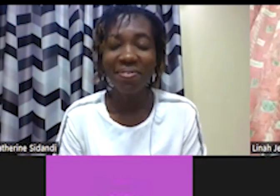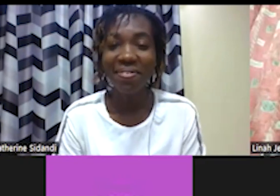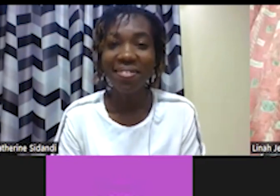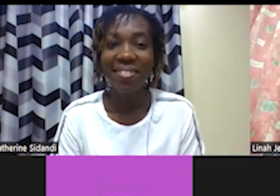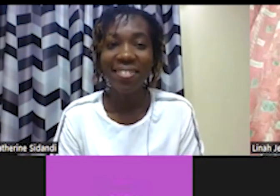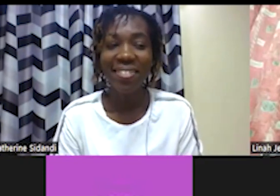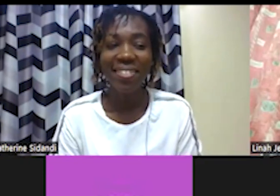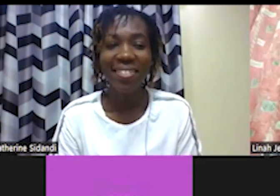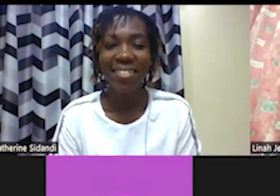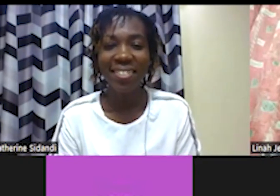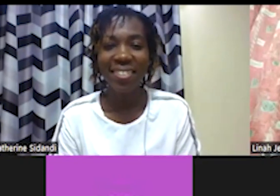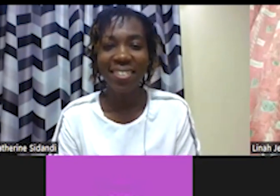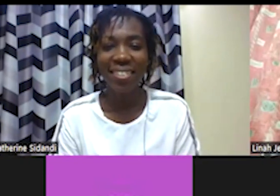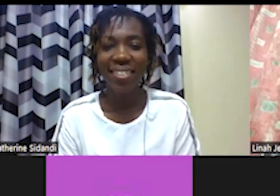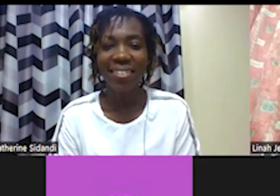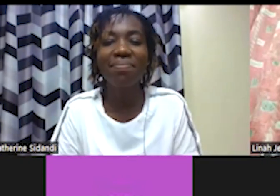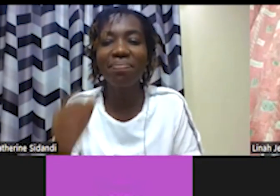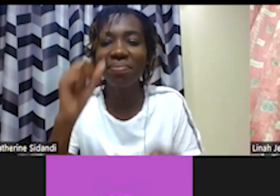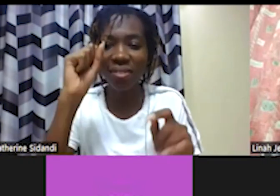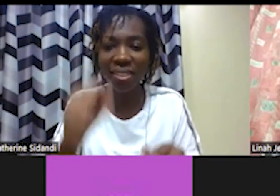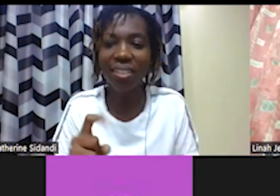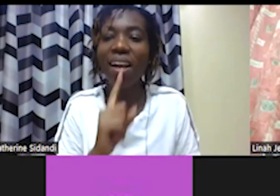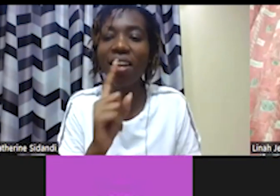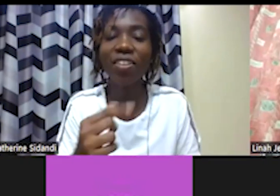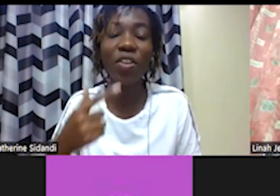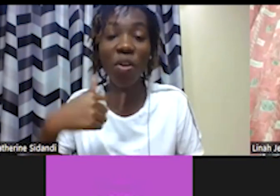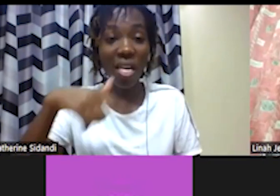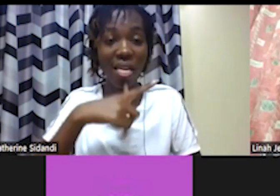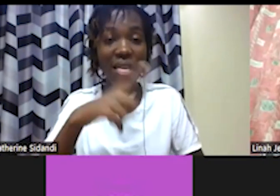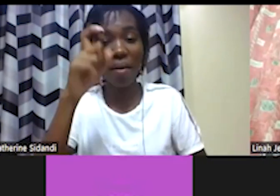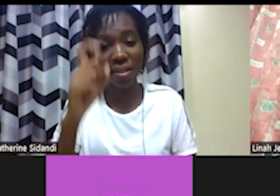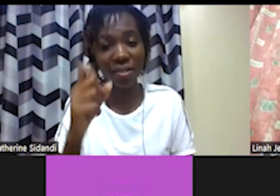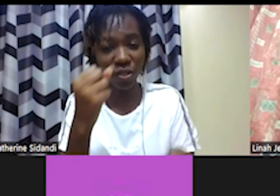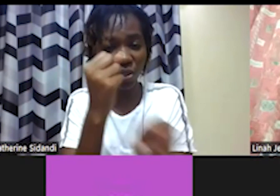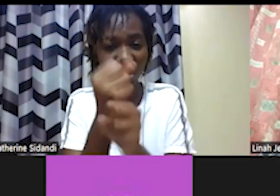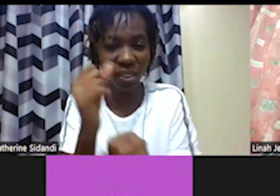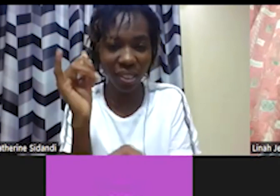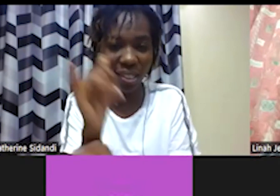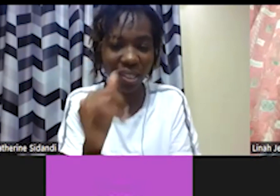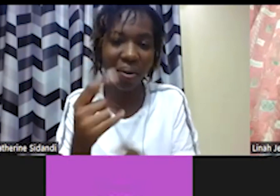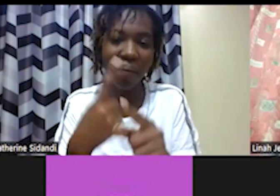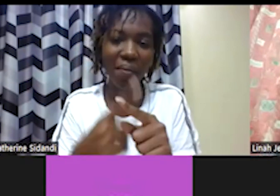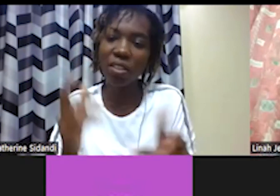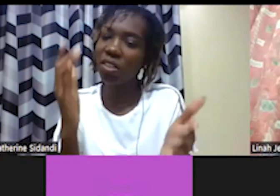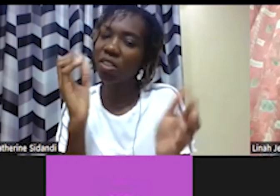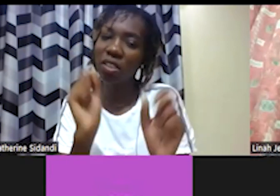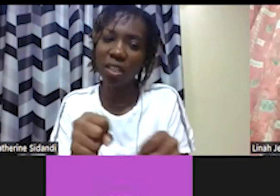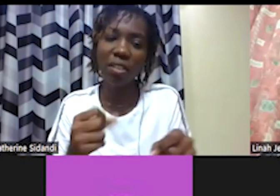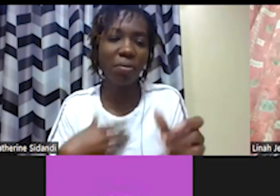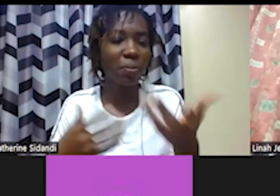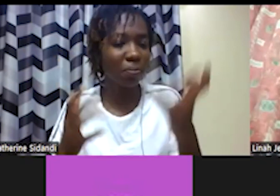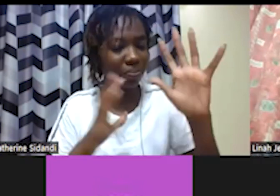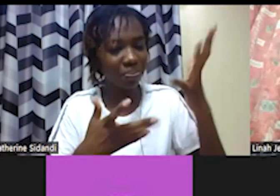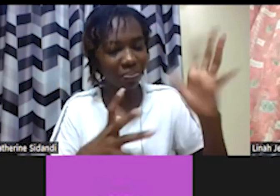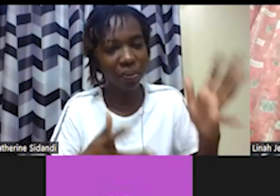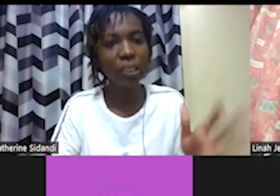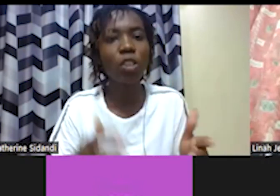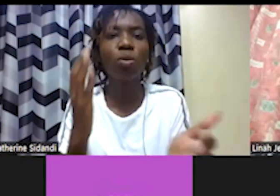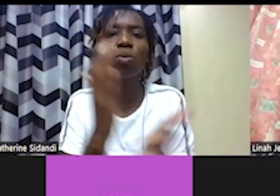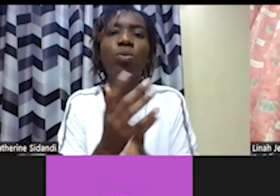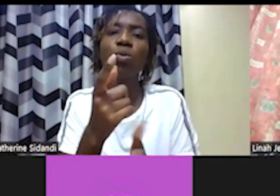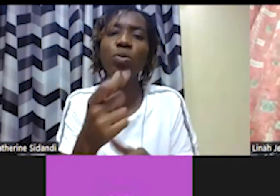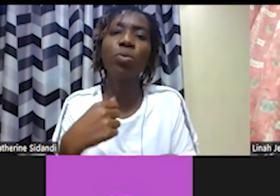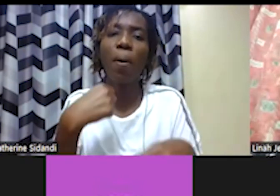Yes. We definitely need to do that. But yes, I really appreciate the fact that you could